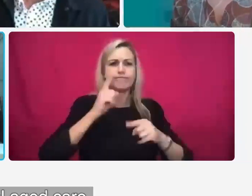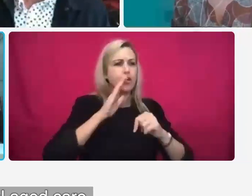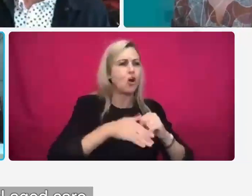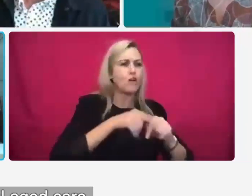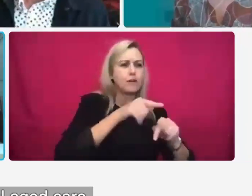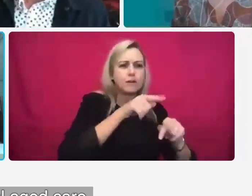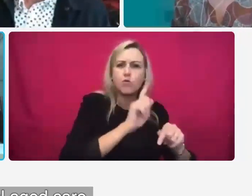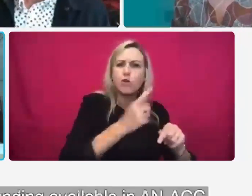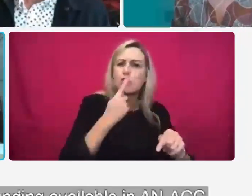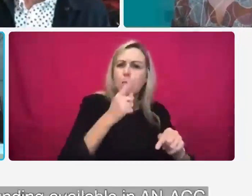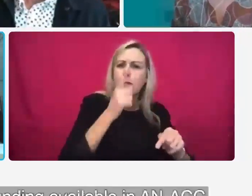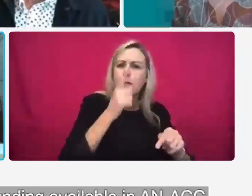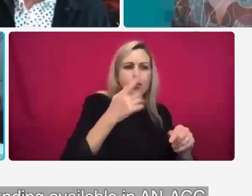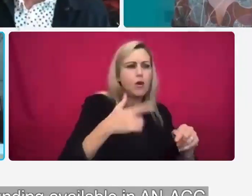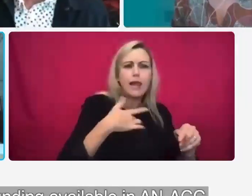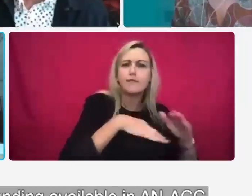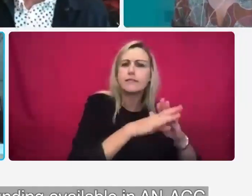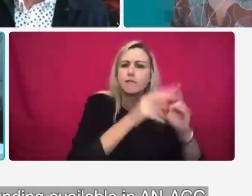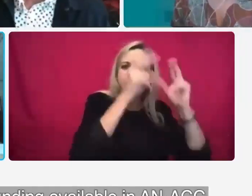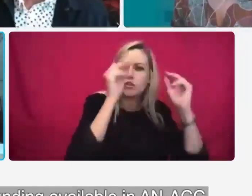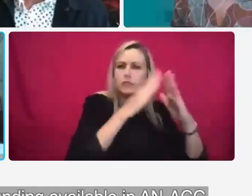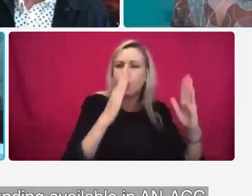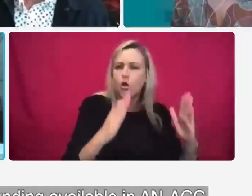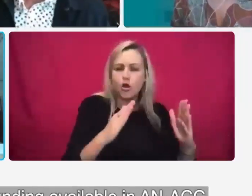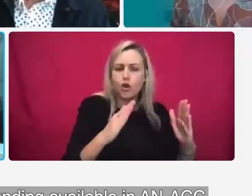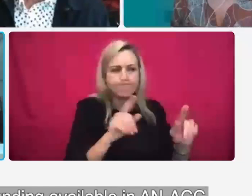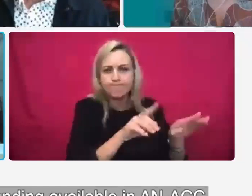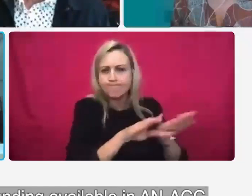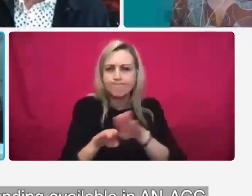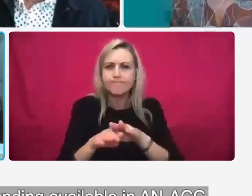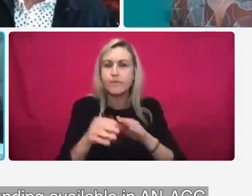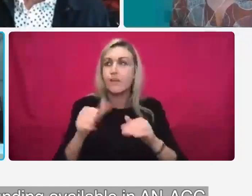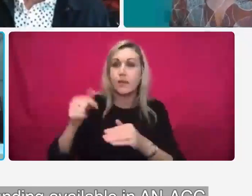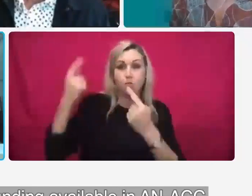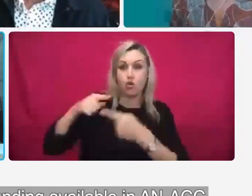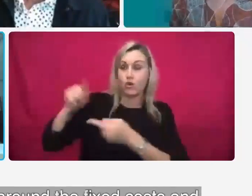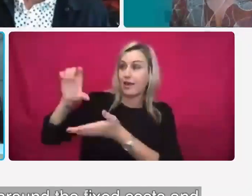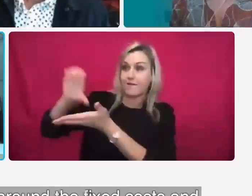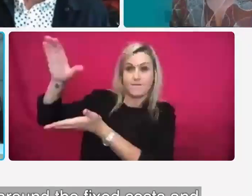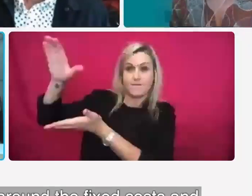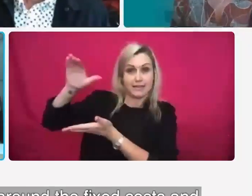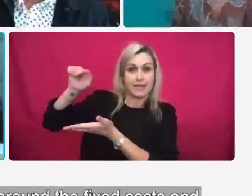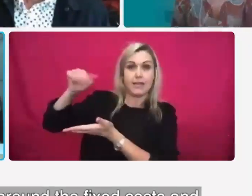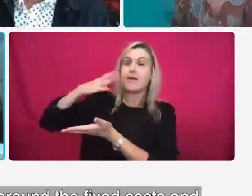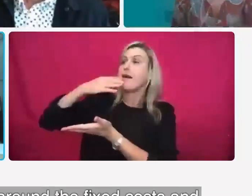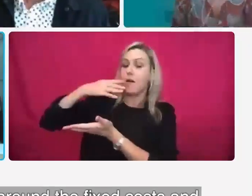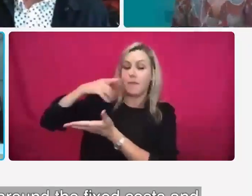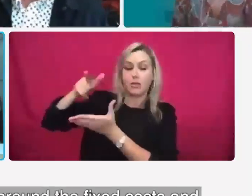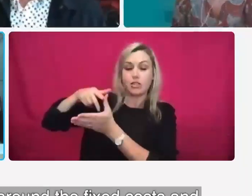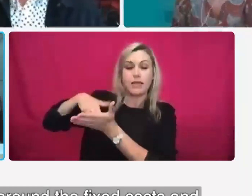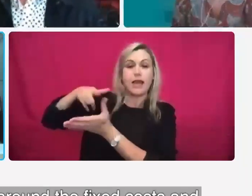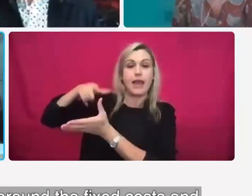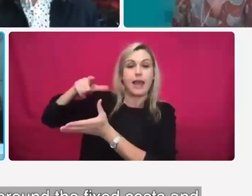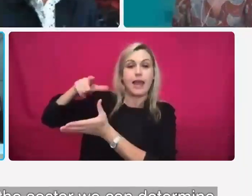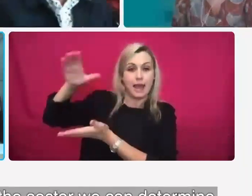care, using, I guess, the total funding available in ANAC and our understanding around